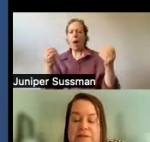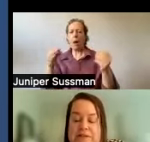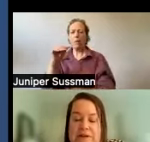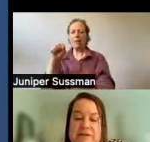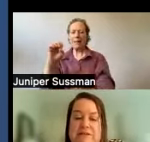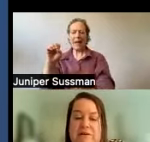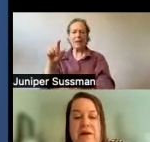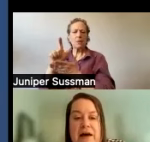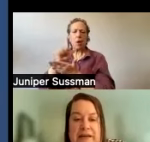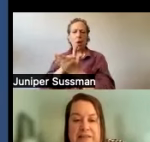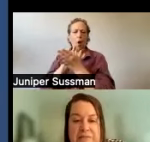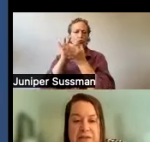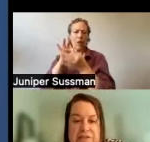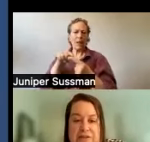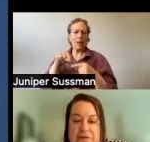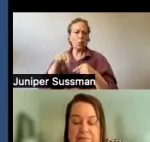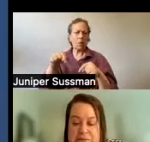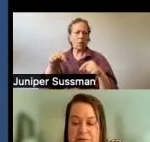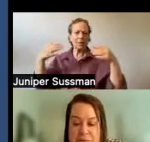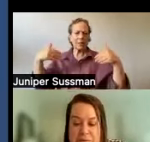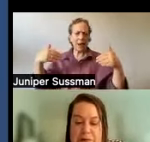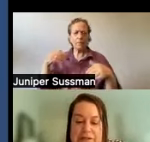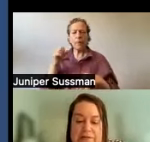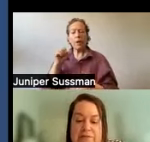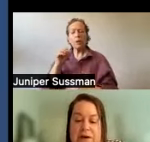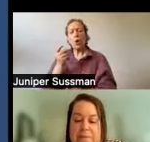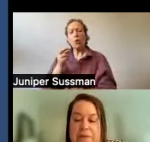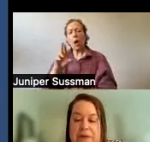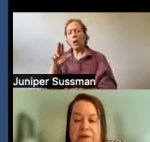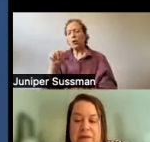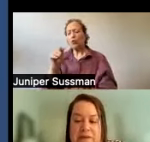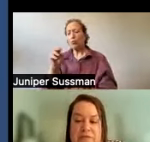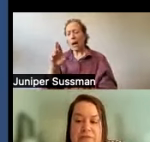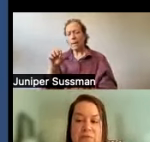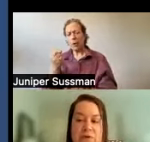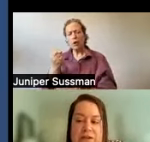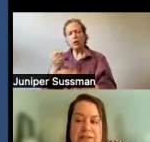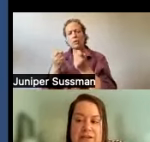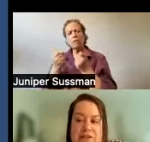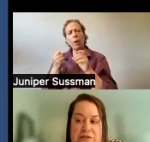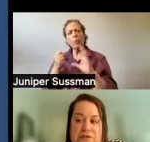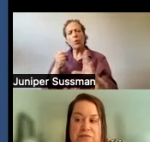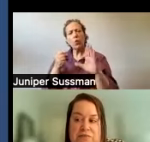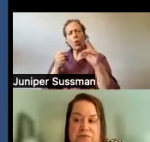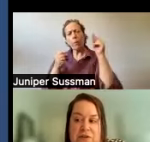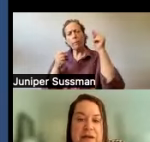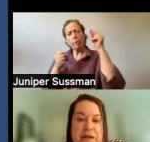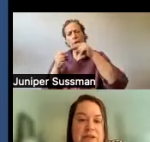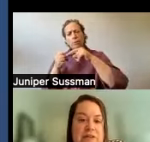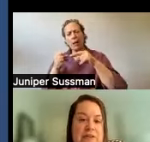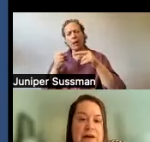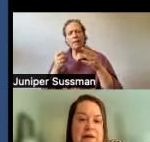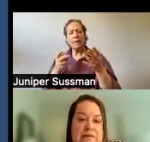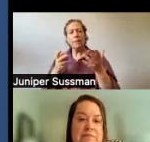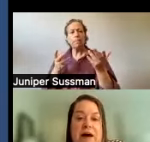now on this area. So I guess I'm curious, Dr. Ramers, from your perspective, to what extent should a